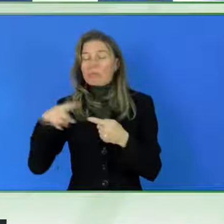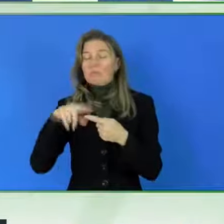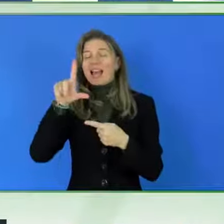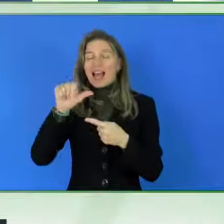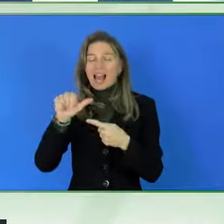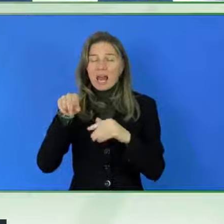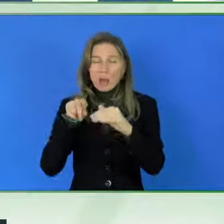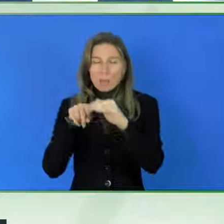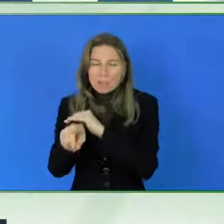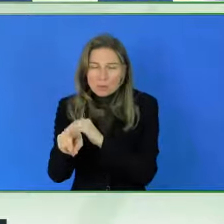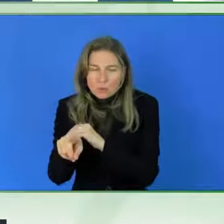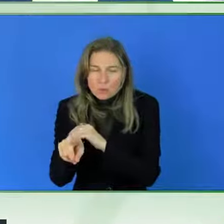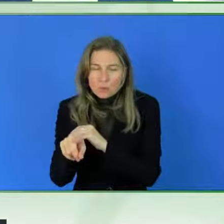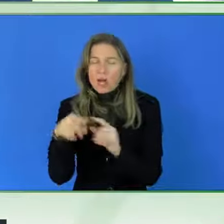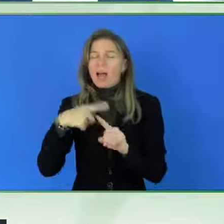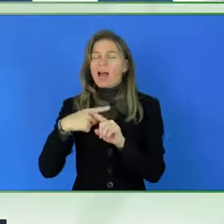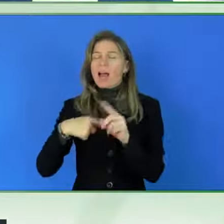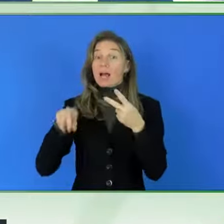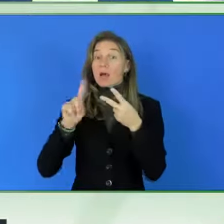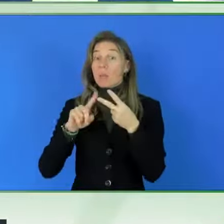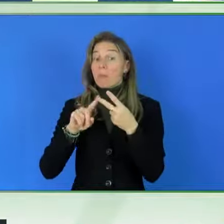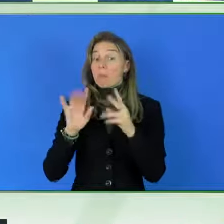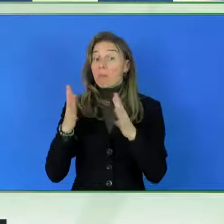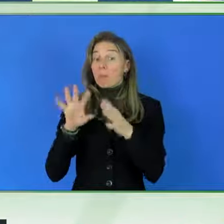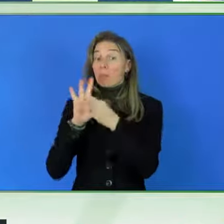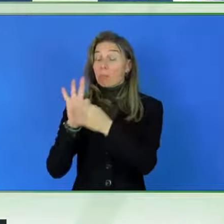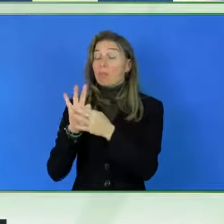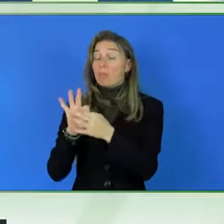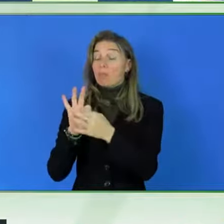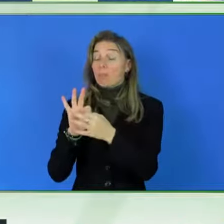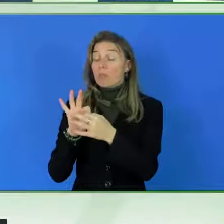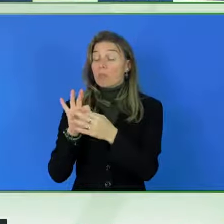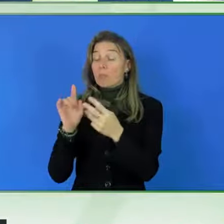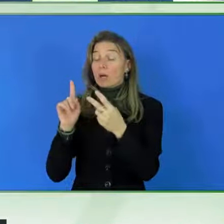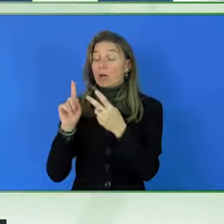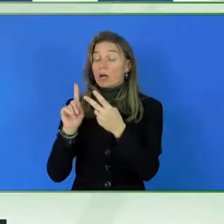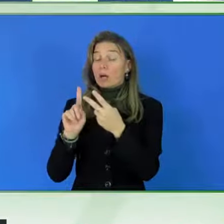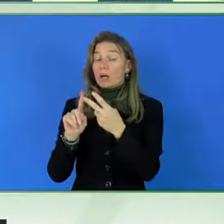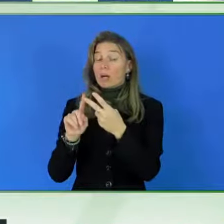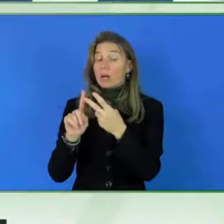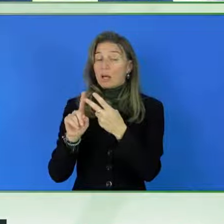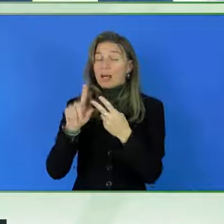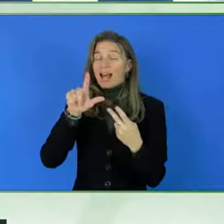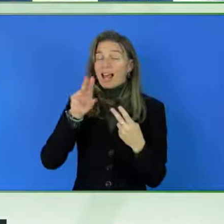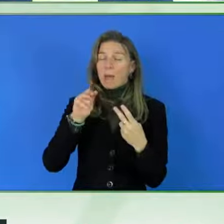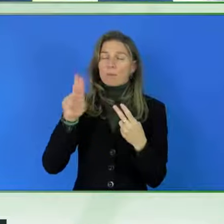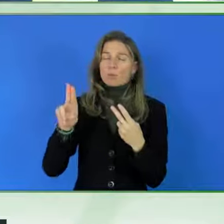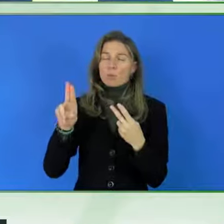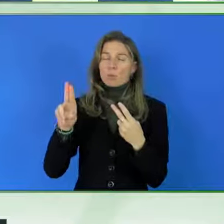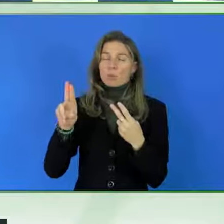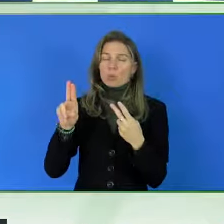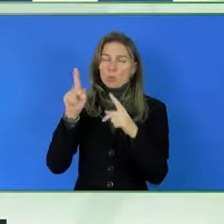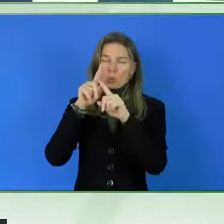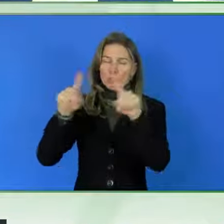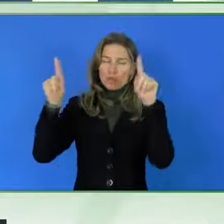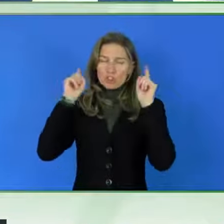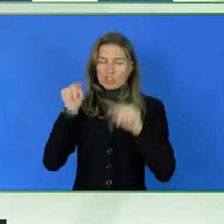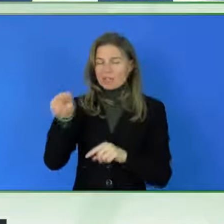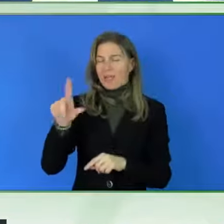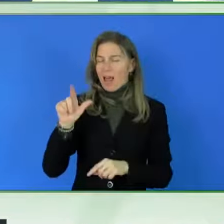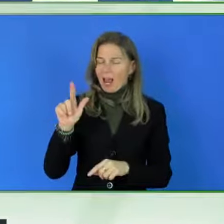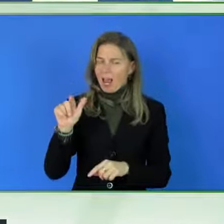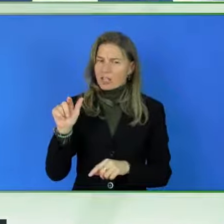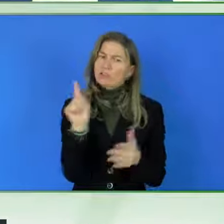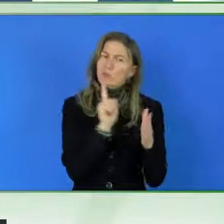one coming up in collaboration with LA Metro at LMU University in LA. So we are